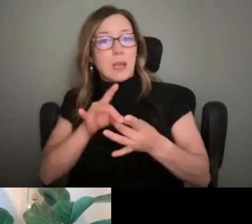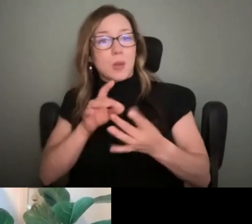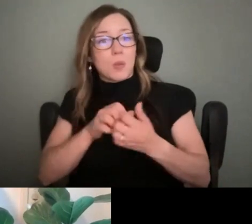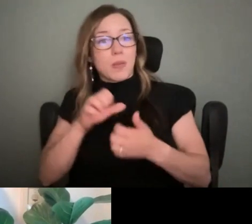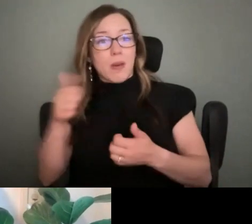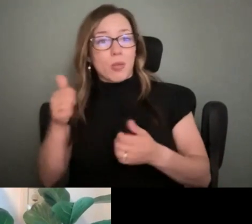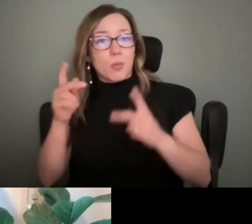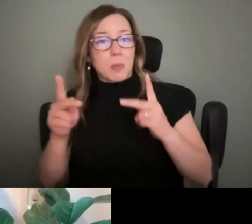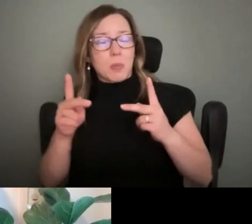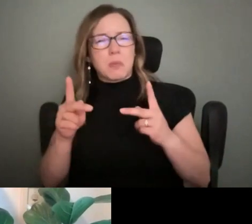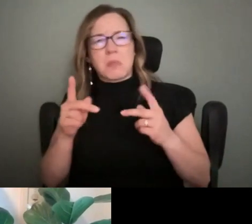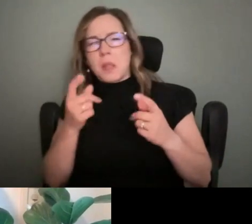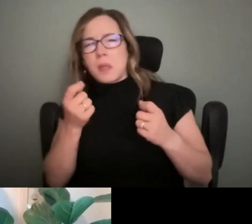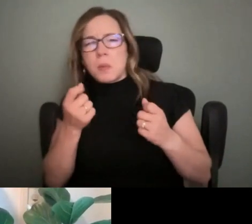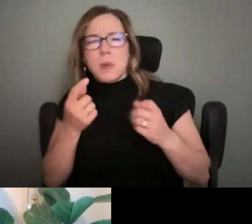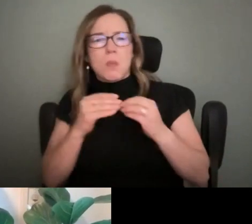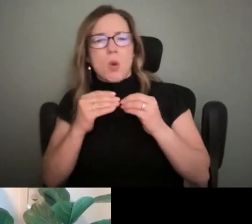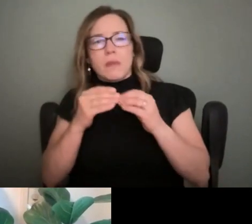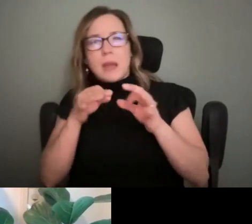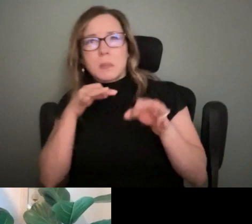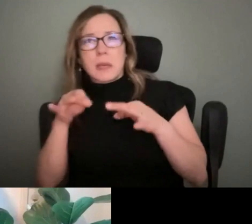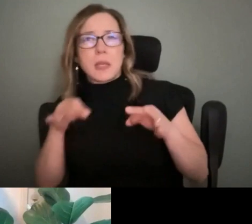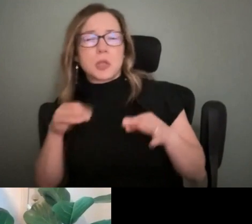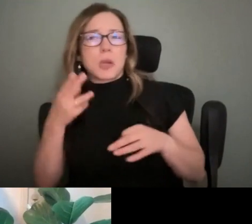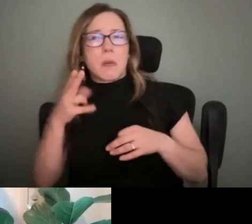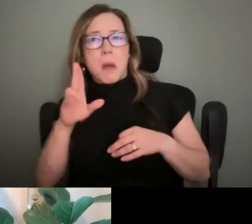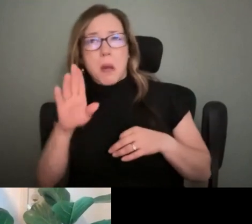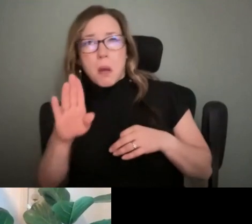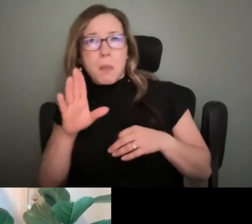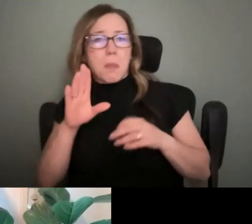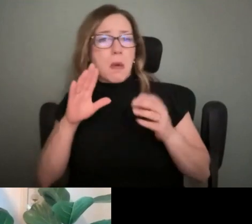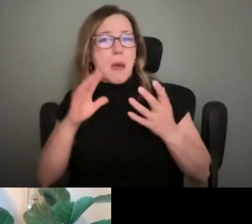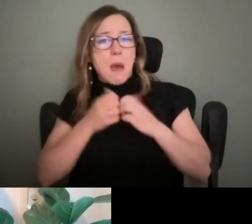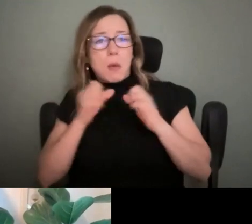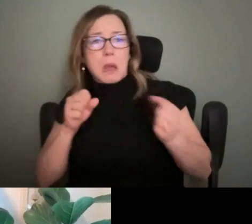little bit of an explanation of the hub and how people can connect through that.